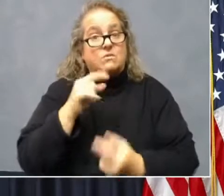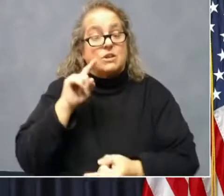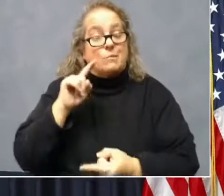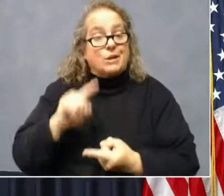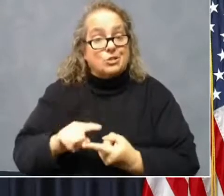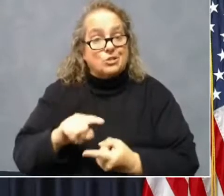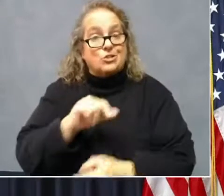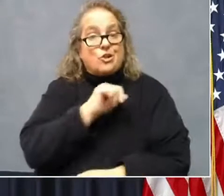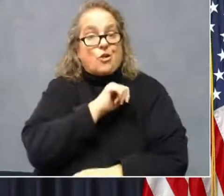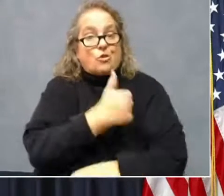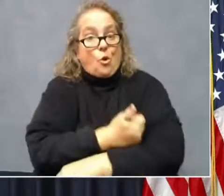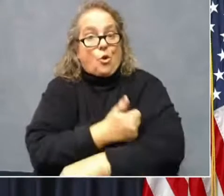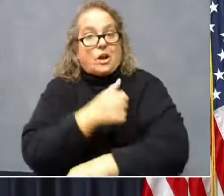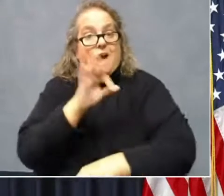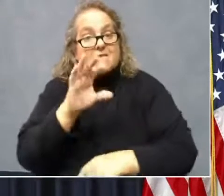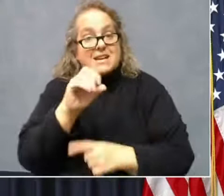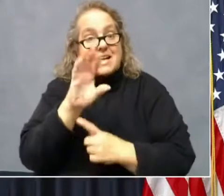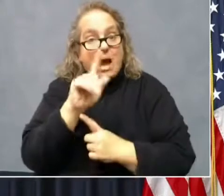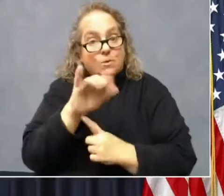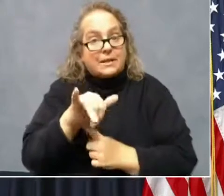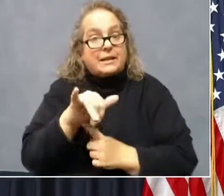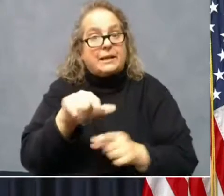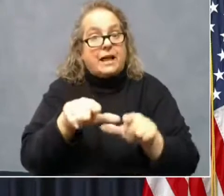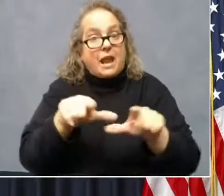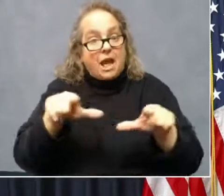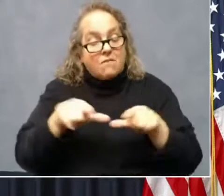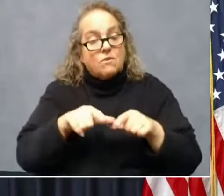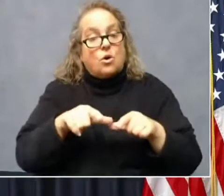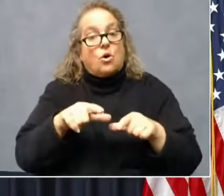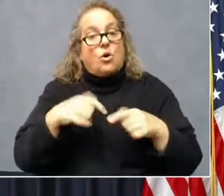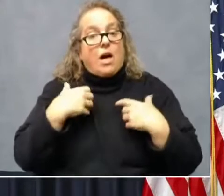county level health officials?